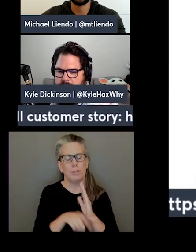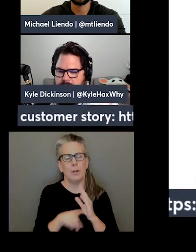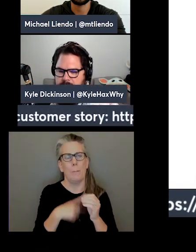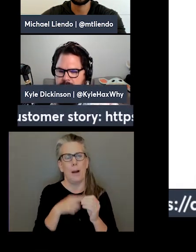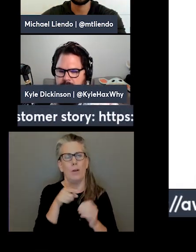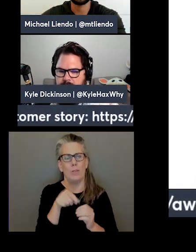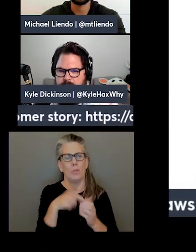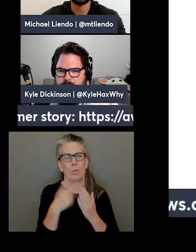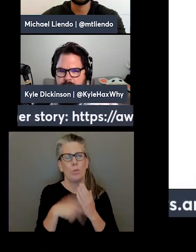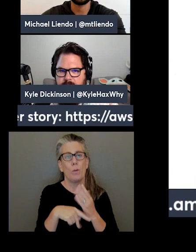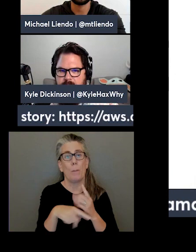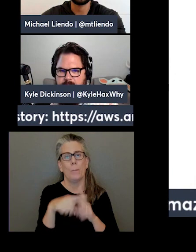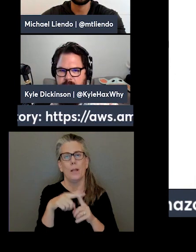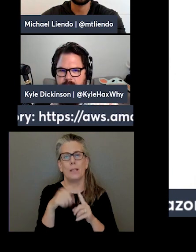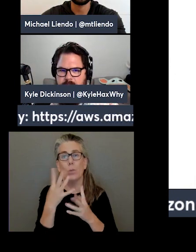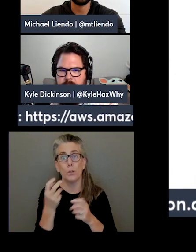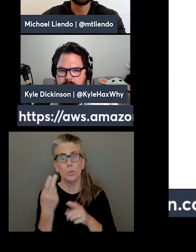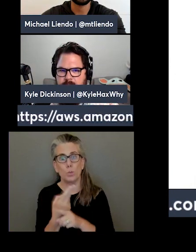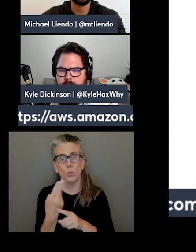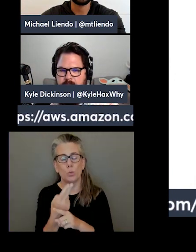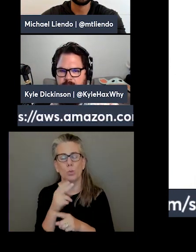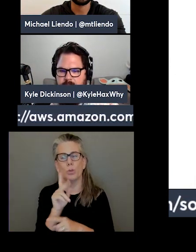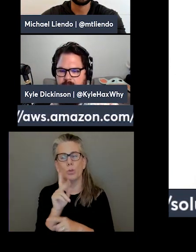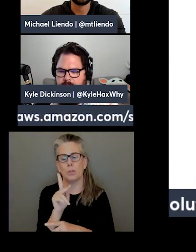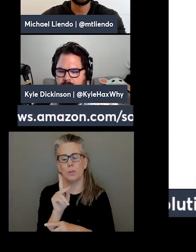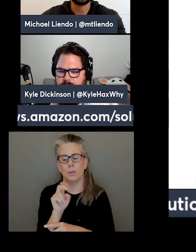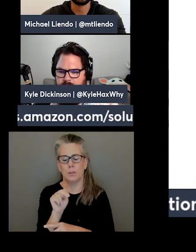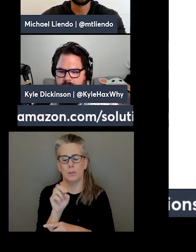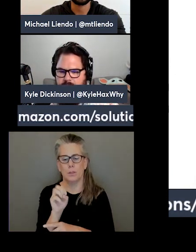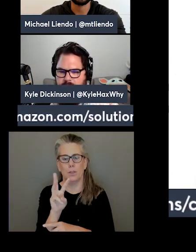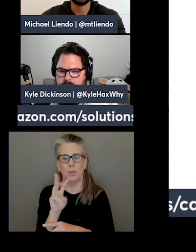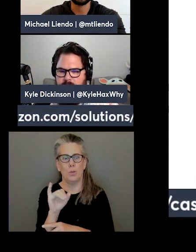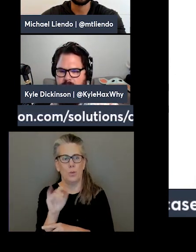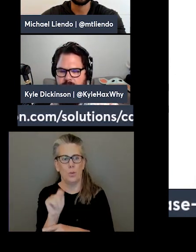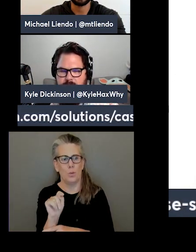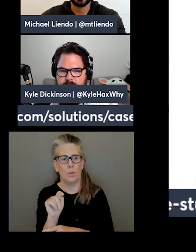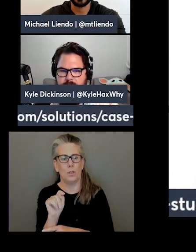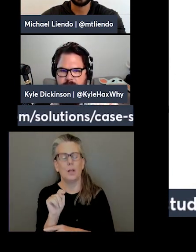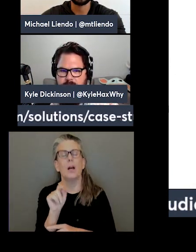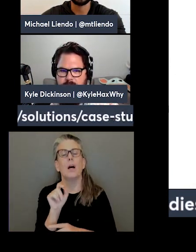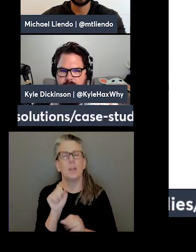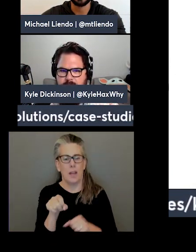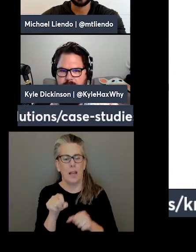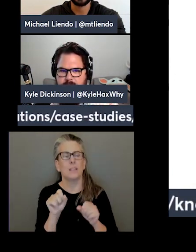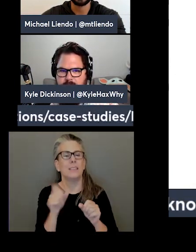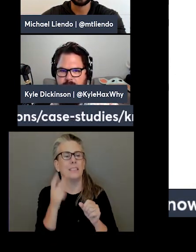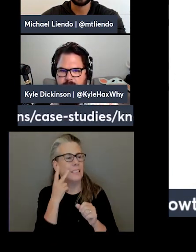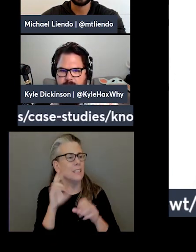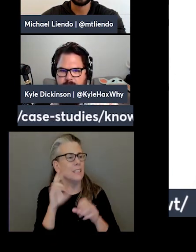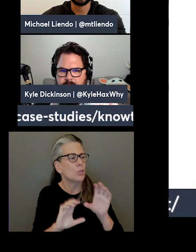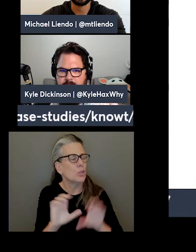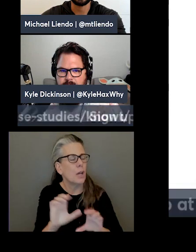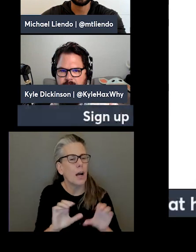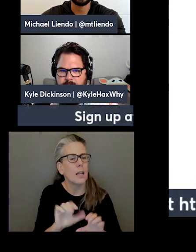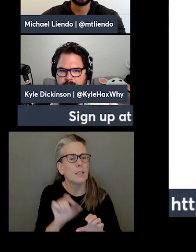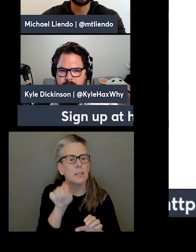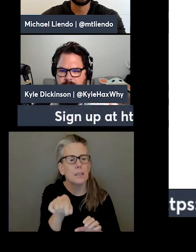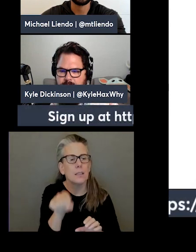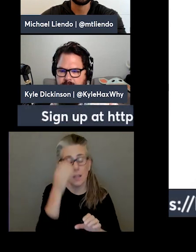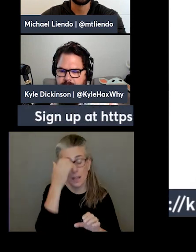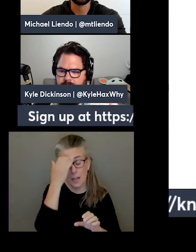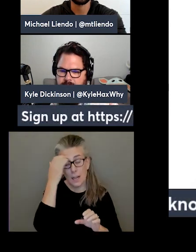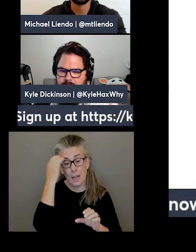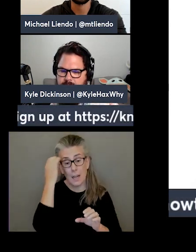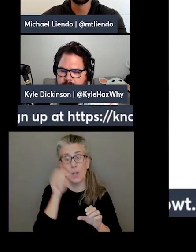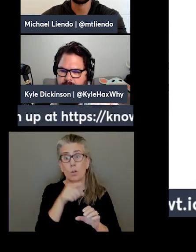have a link that will be in the chat, and then you'll also see it right here on the screen where we're going to be where you're able to sign up and actually start using